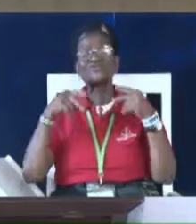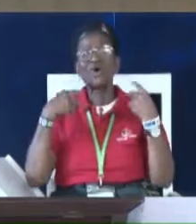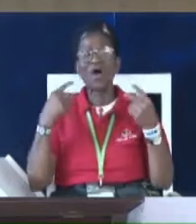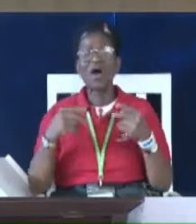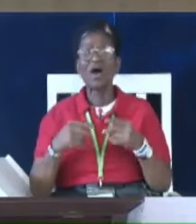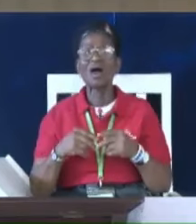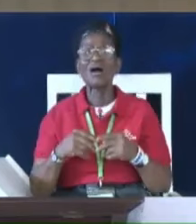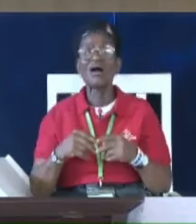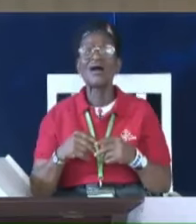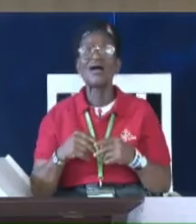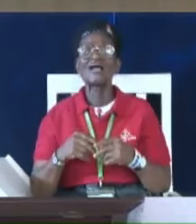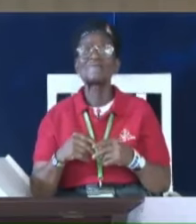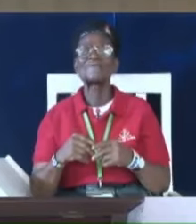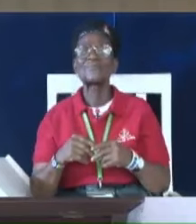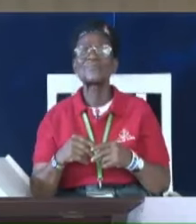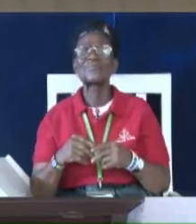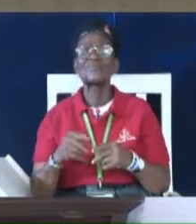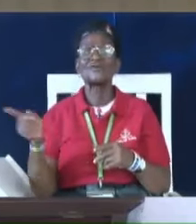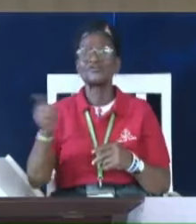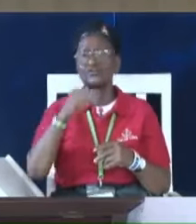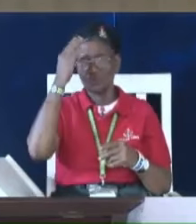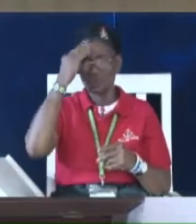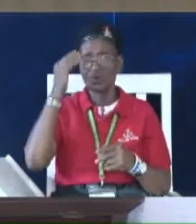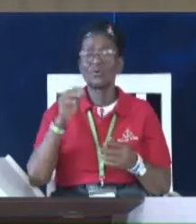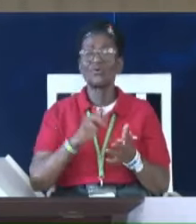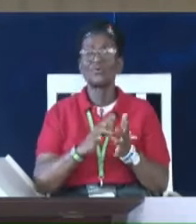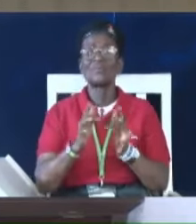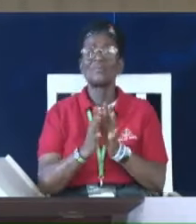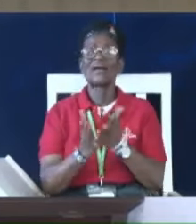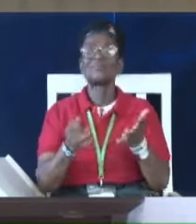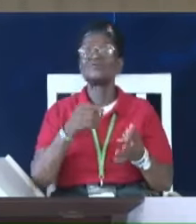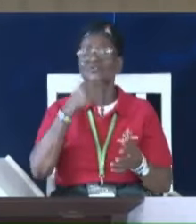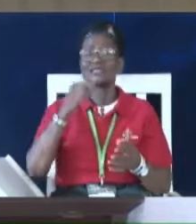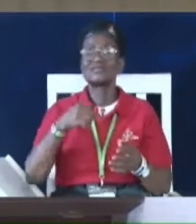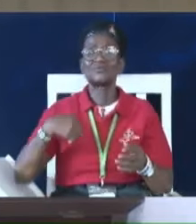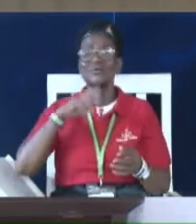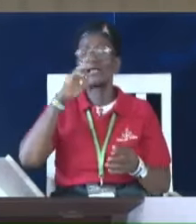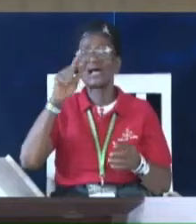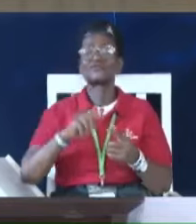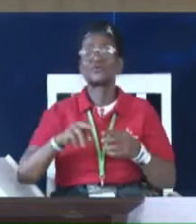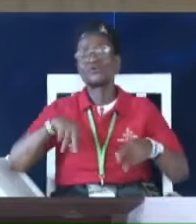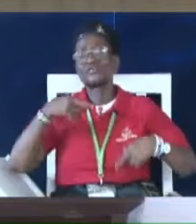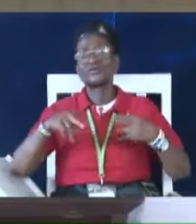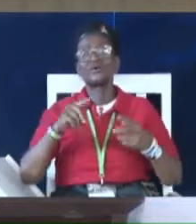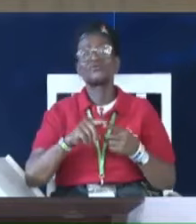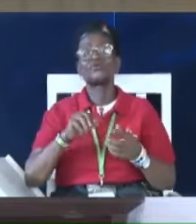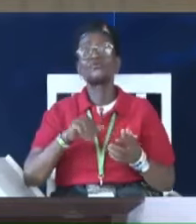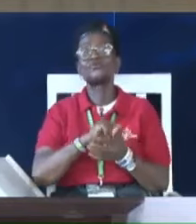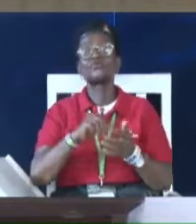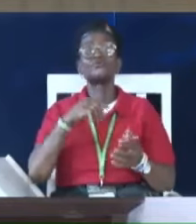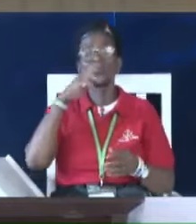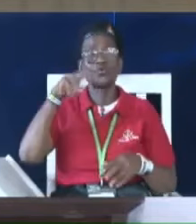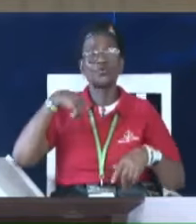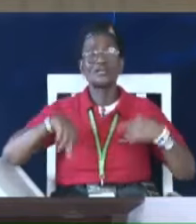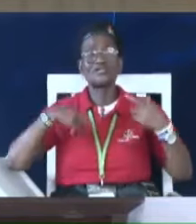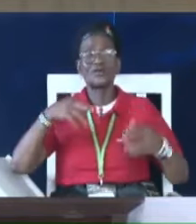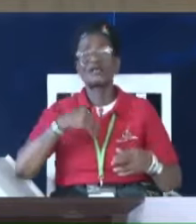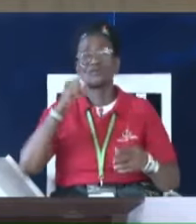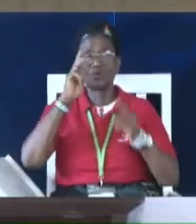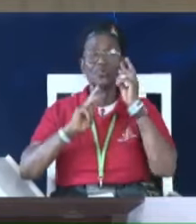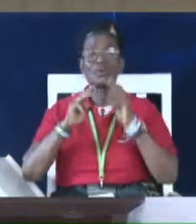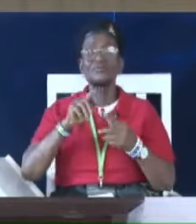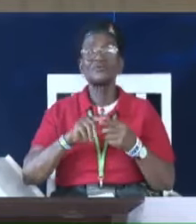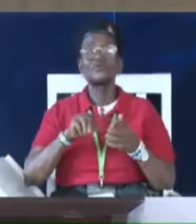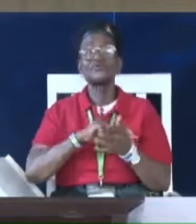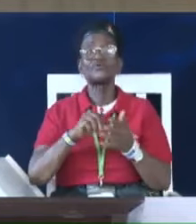I mean, you know the Bible says we are to rejoice with those who rejoice and to weep with those who weep. That's